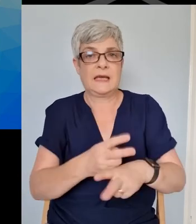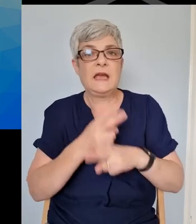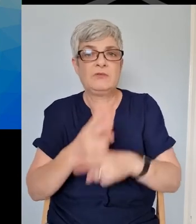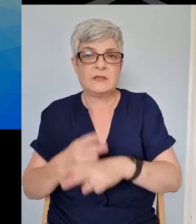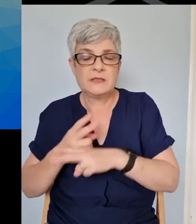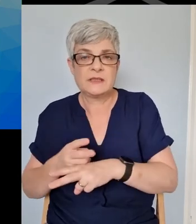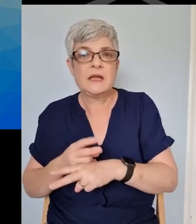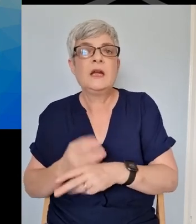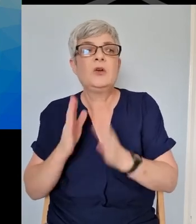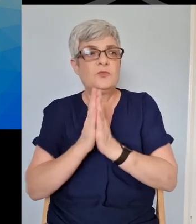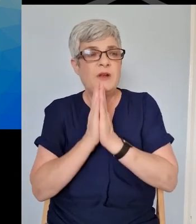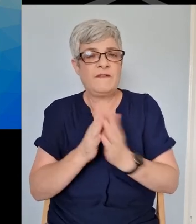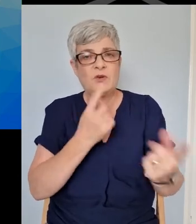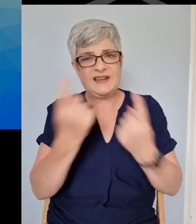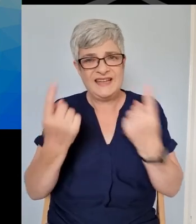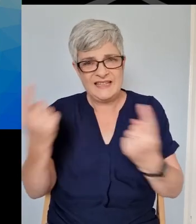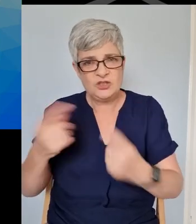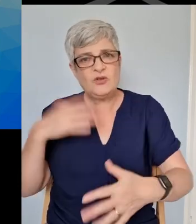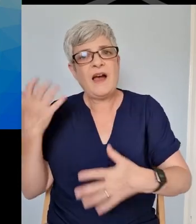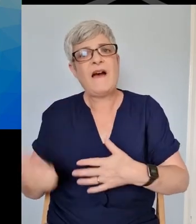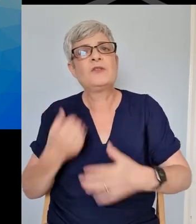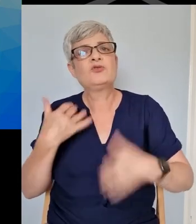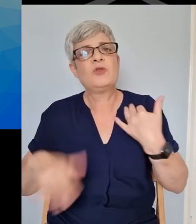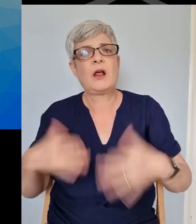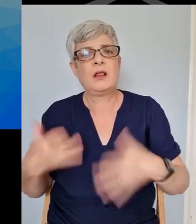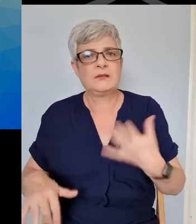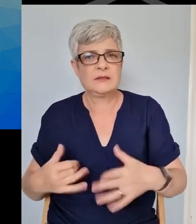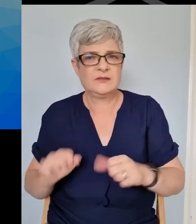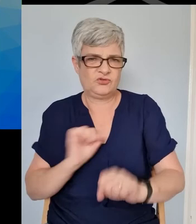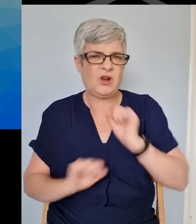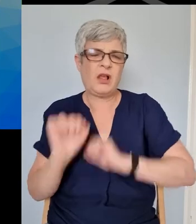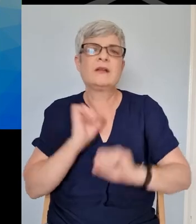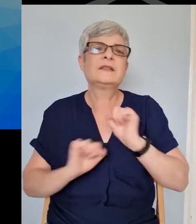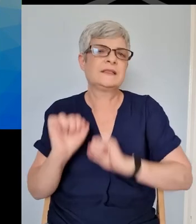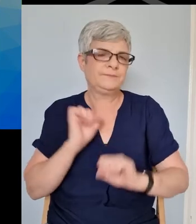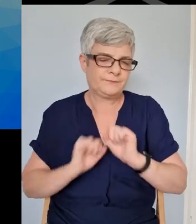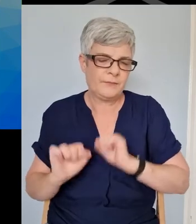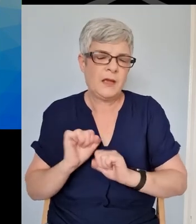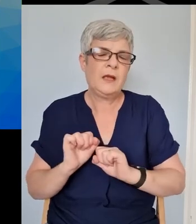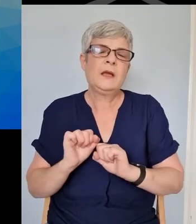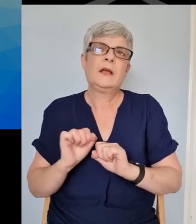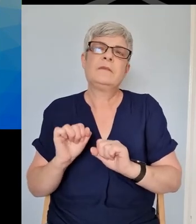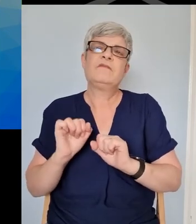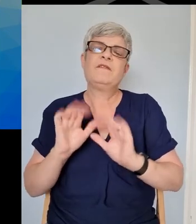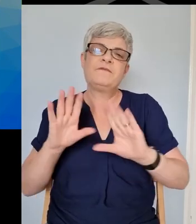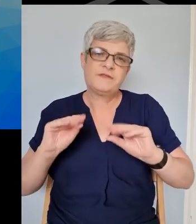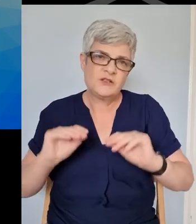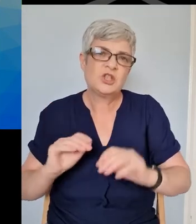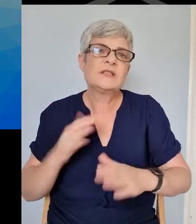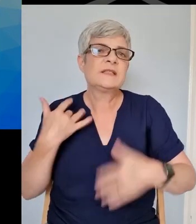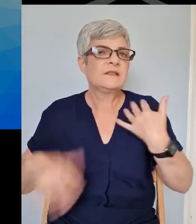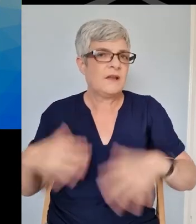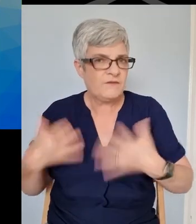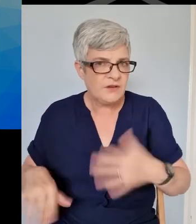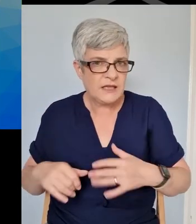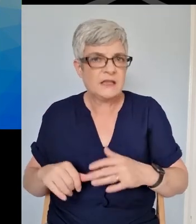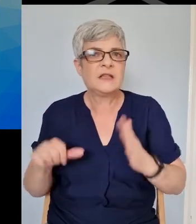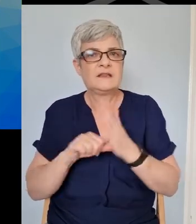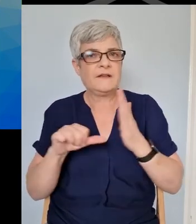for all those who are struggling in their lives. Bring them hope of an end to their suffering and a resolution of their